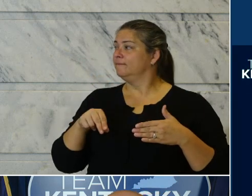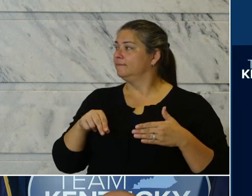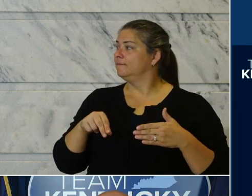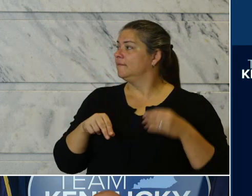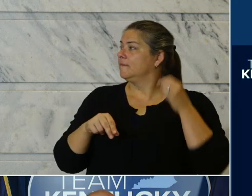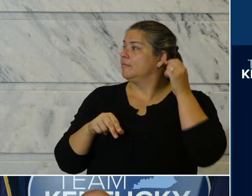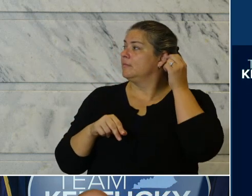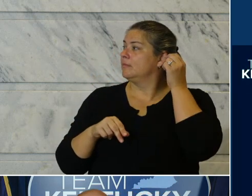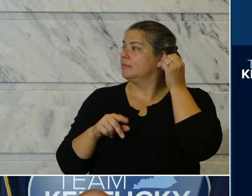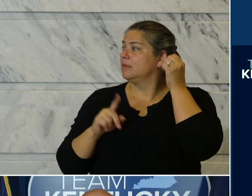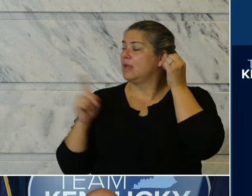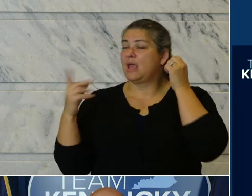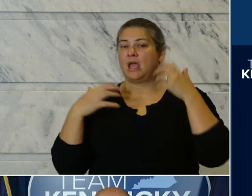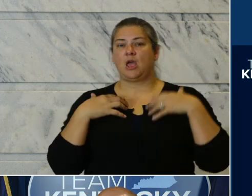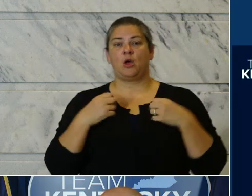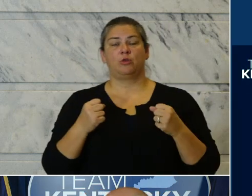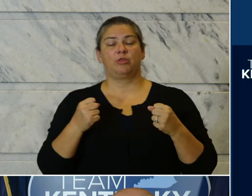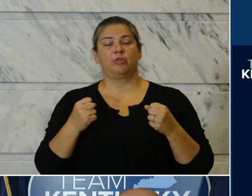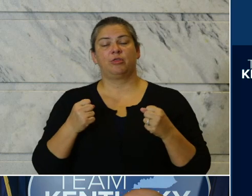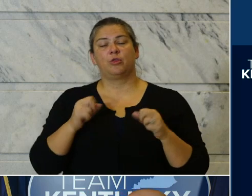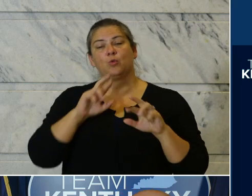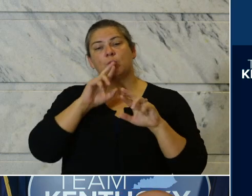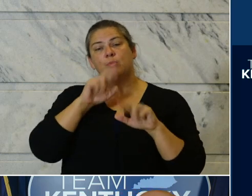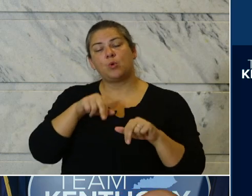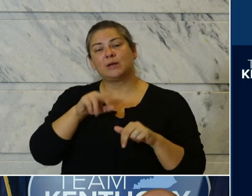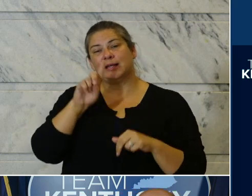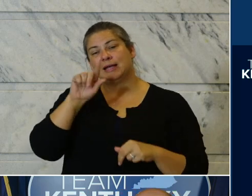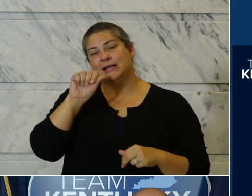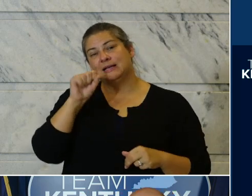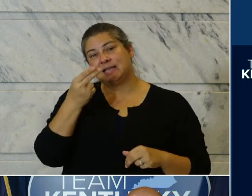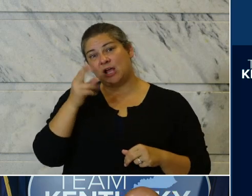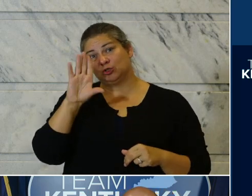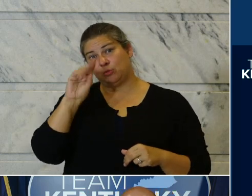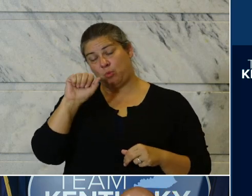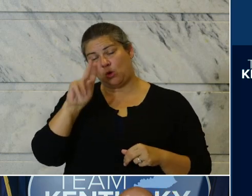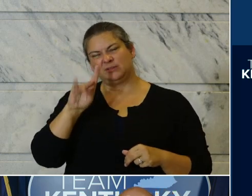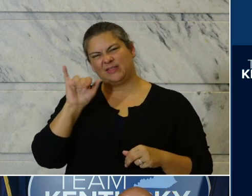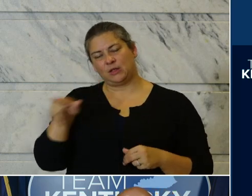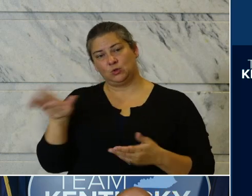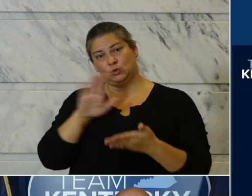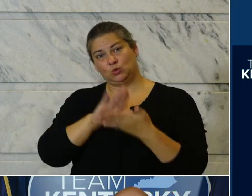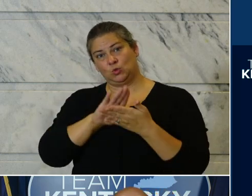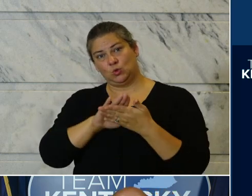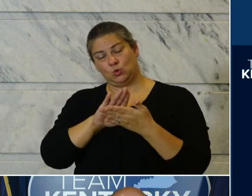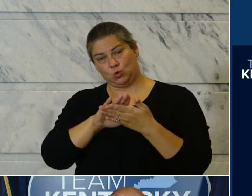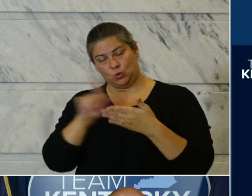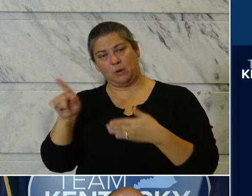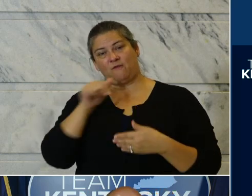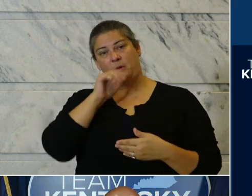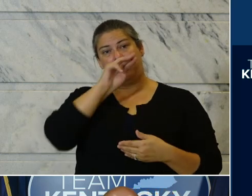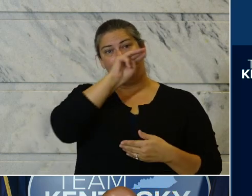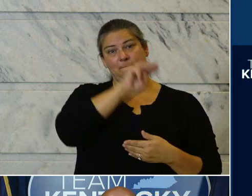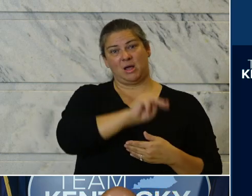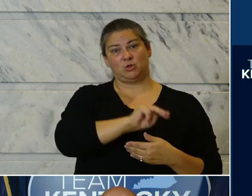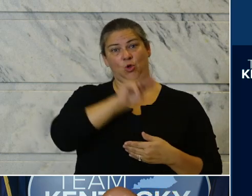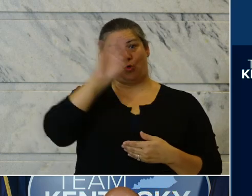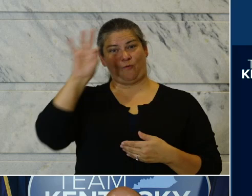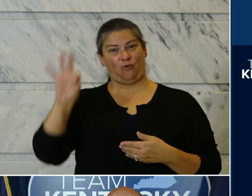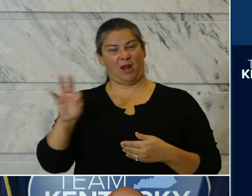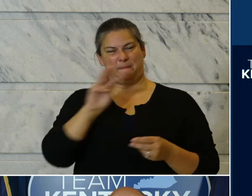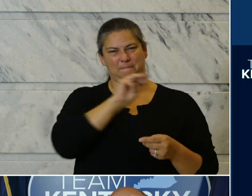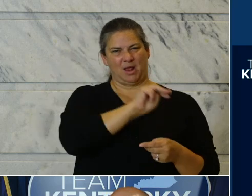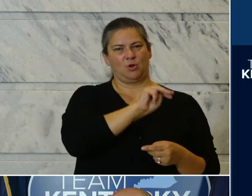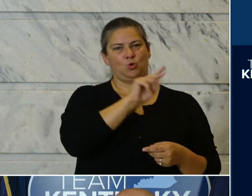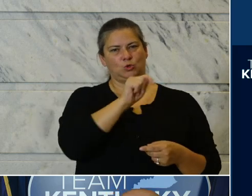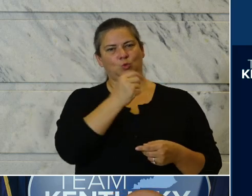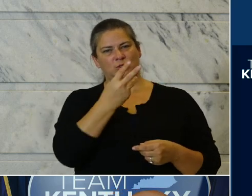the self-reported dashboard. So this is where the schools are supposed to go every Monday through Friday when school is in session. So not on